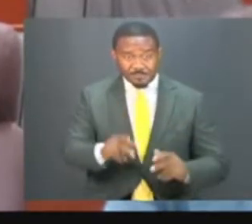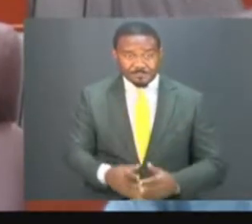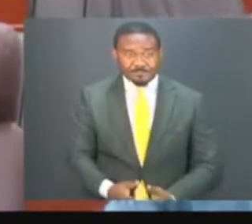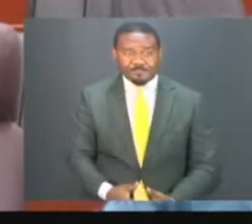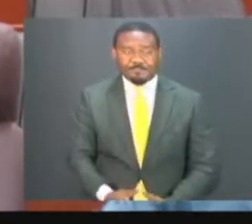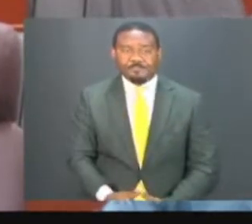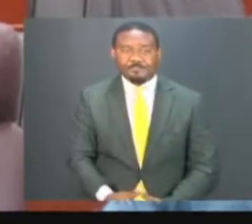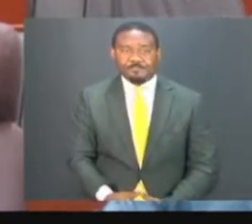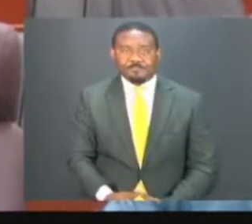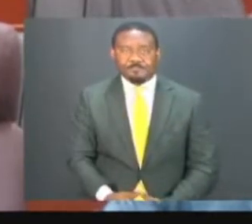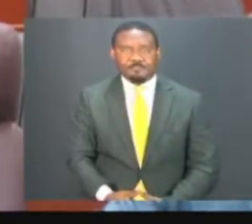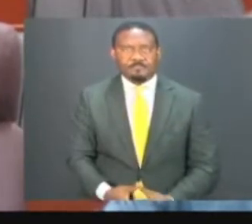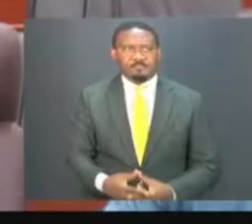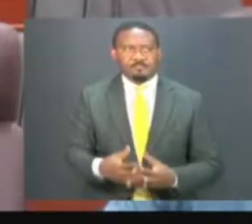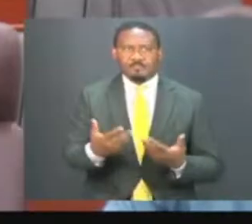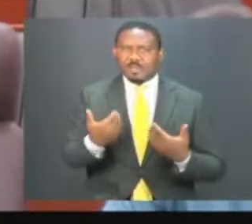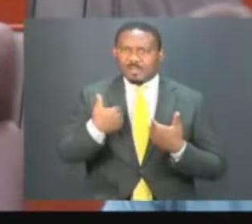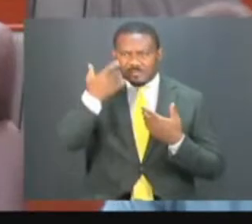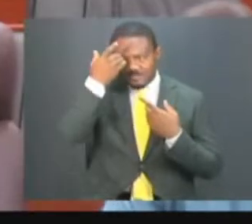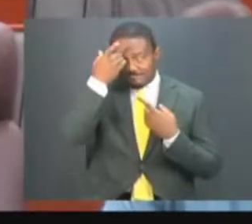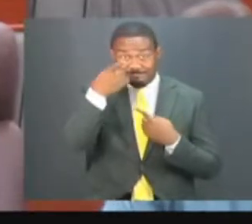have resolved